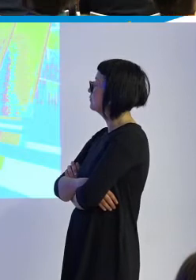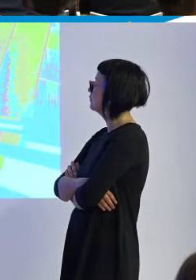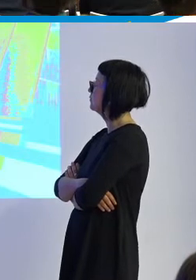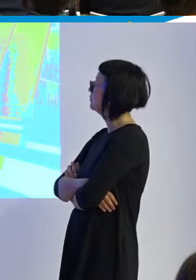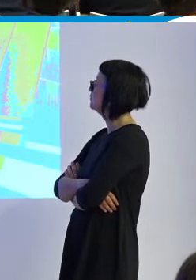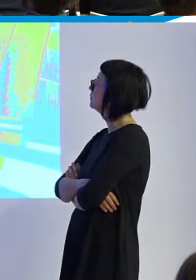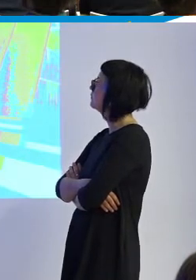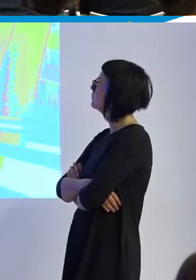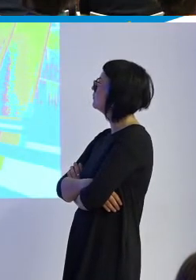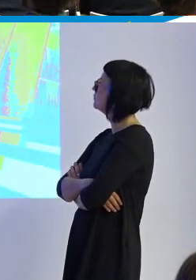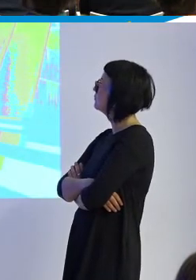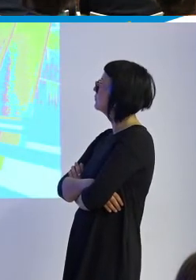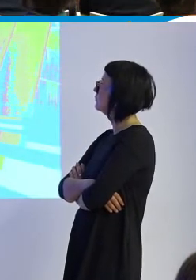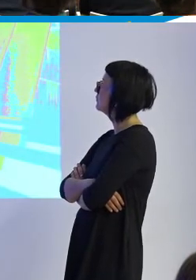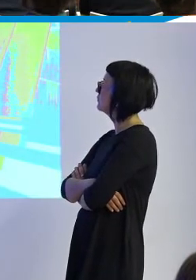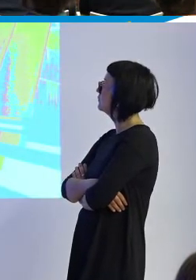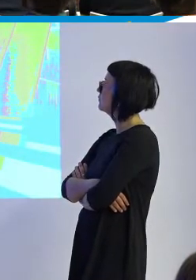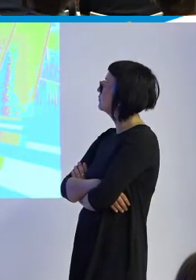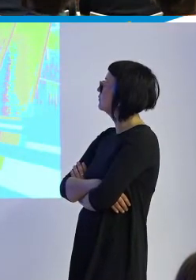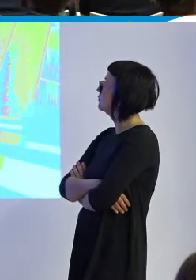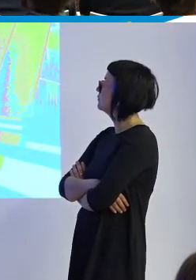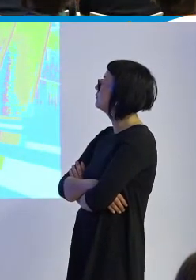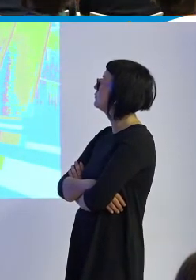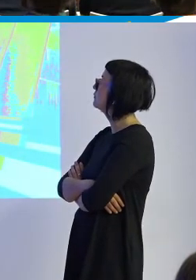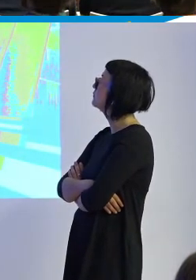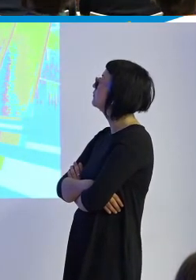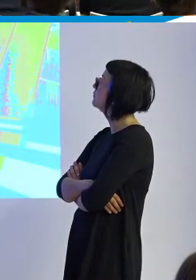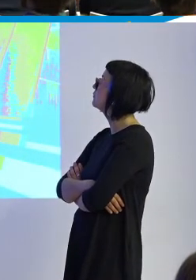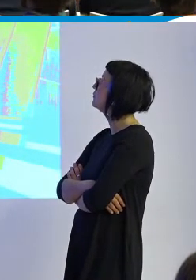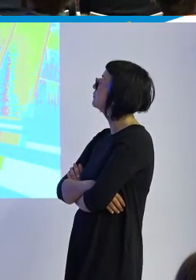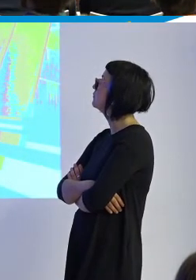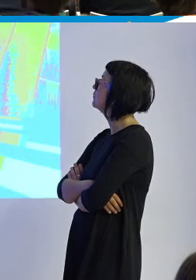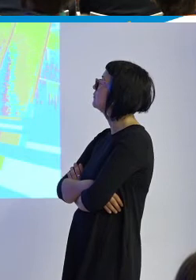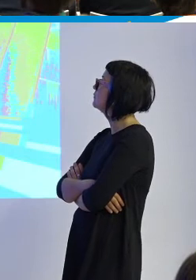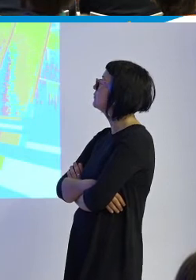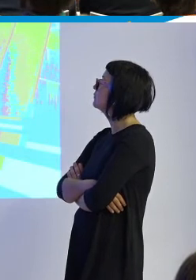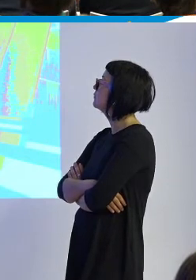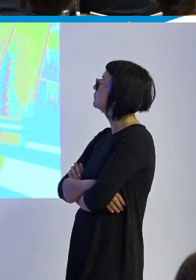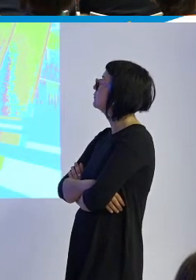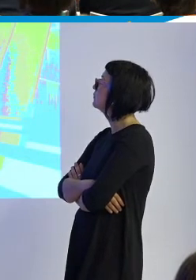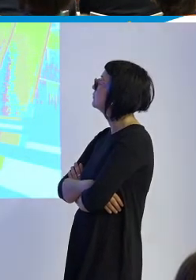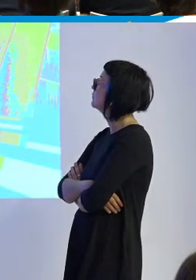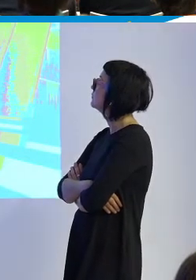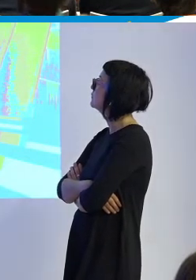restroom chairs etc enabling you to do everyday tasks such as using the restroom and watching television